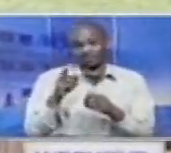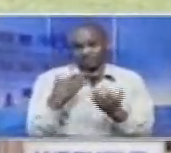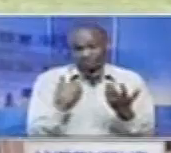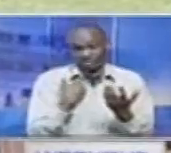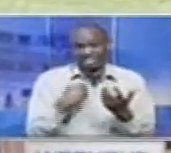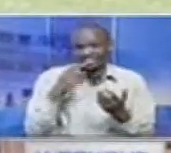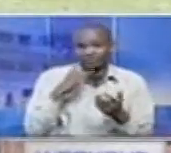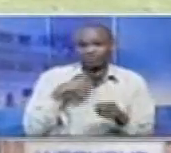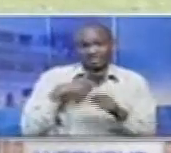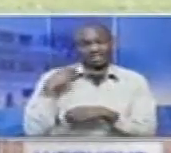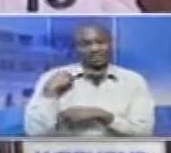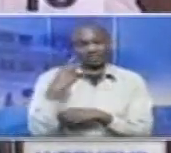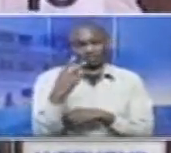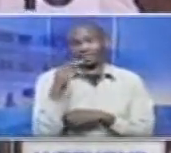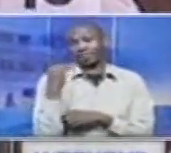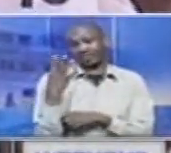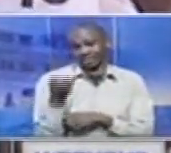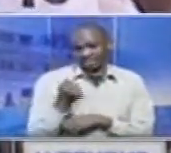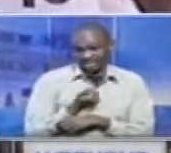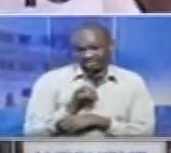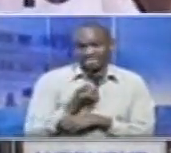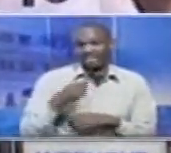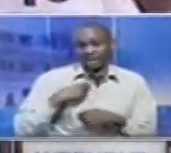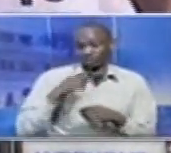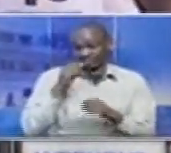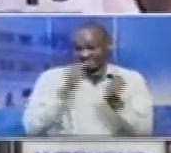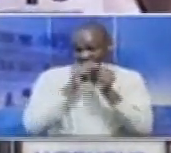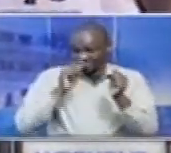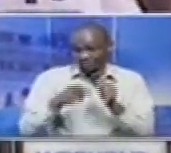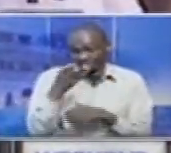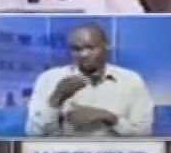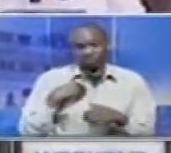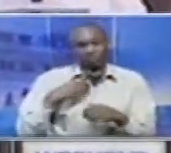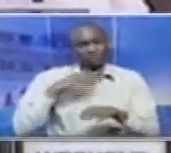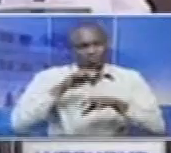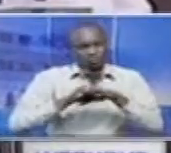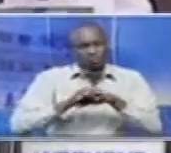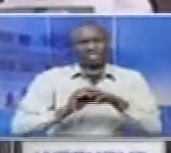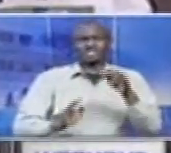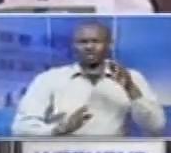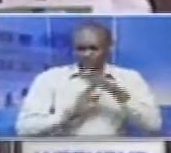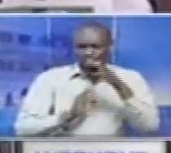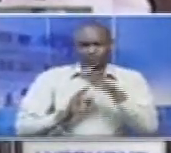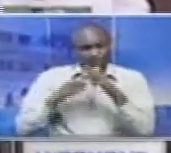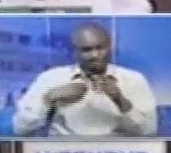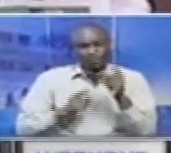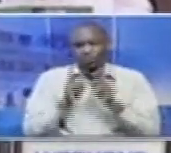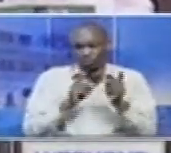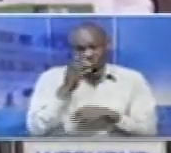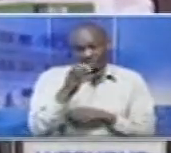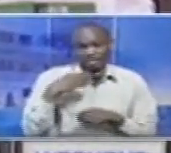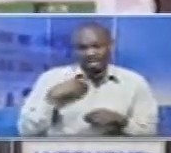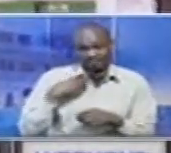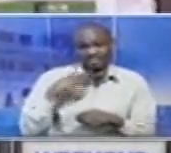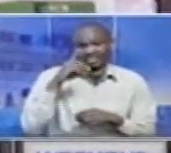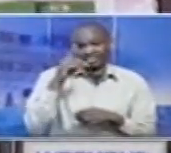Mutia settling for second and third. The 10,000 meters women's race lineup was a clear blend of veterans and upcoming athletes, with the legendary